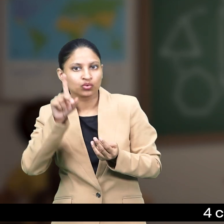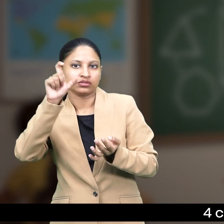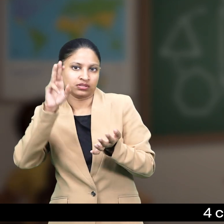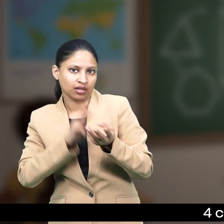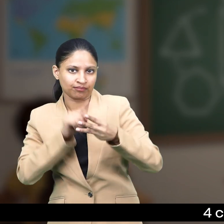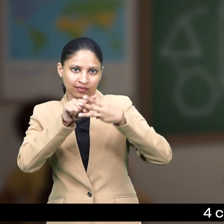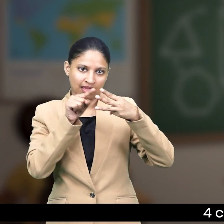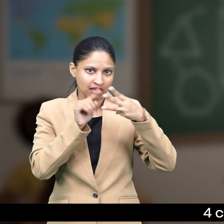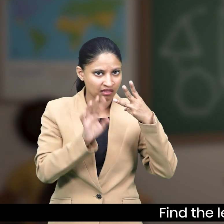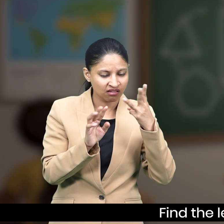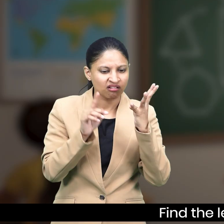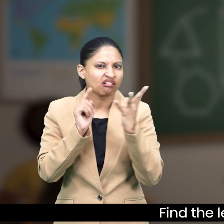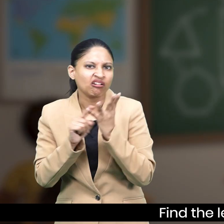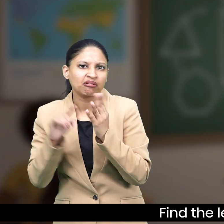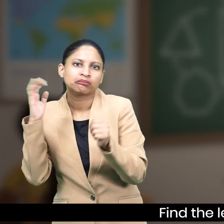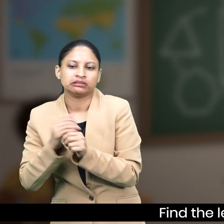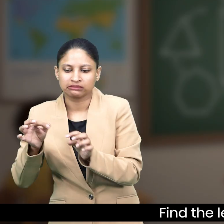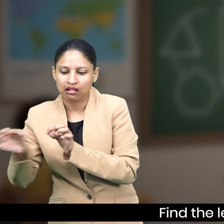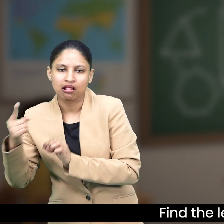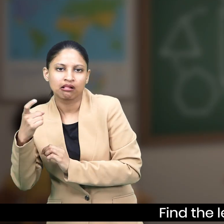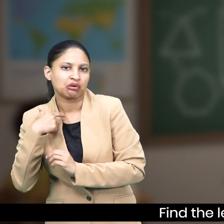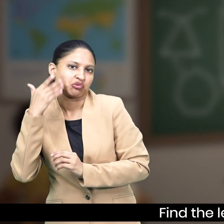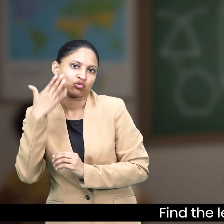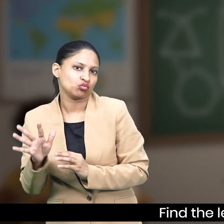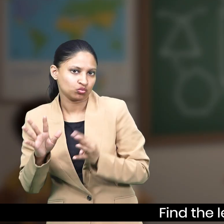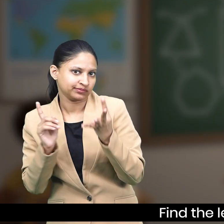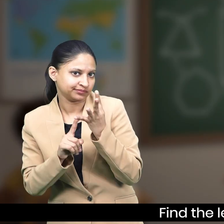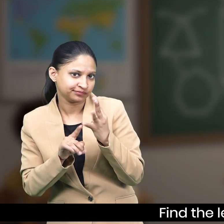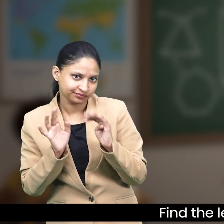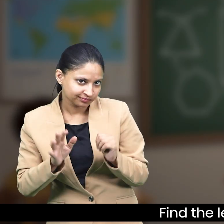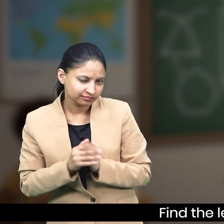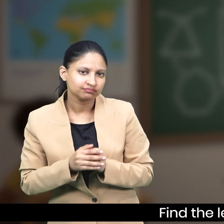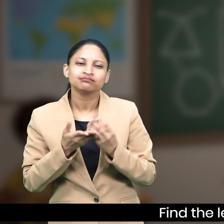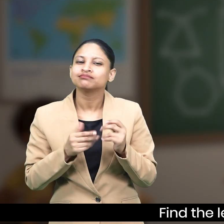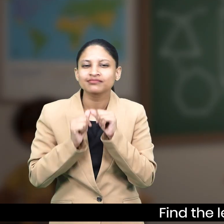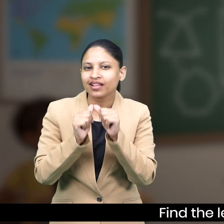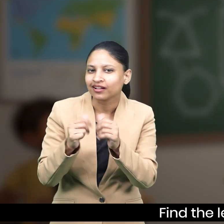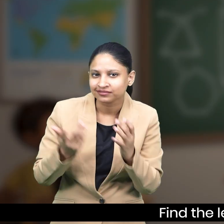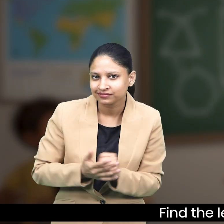centimeters. Find the length of the missing side.